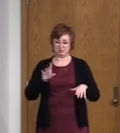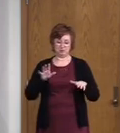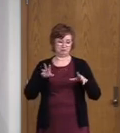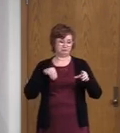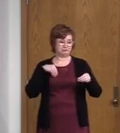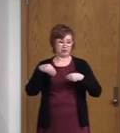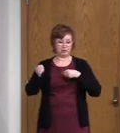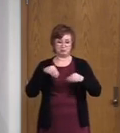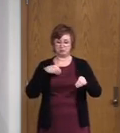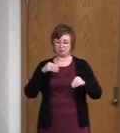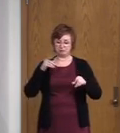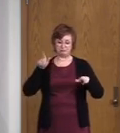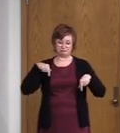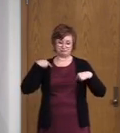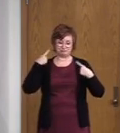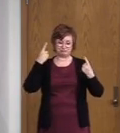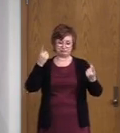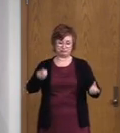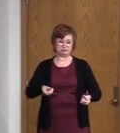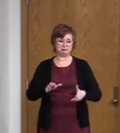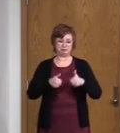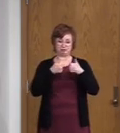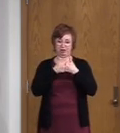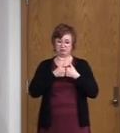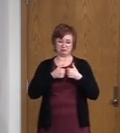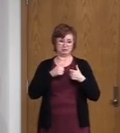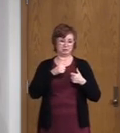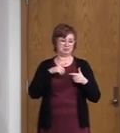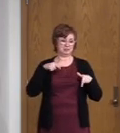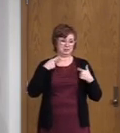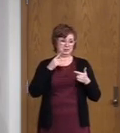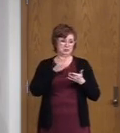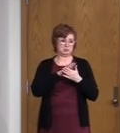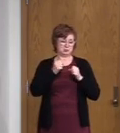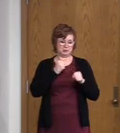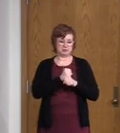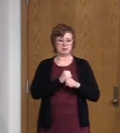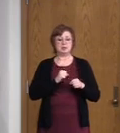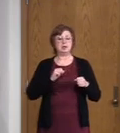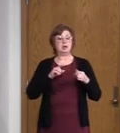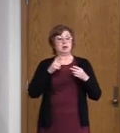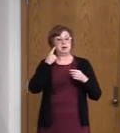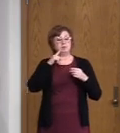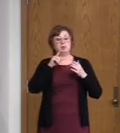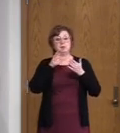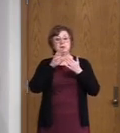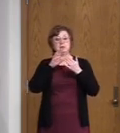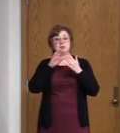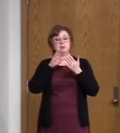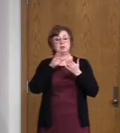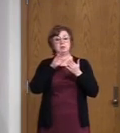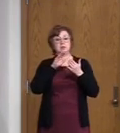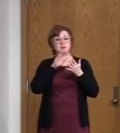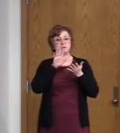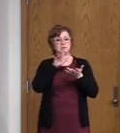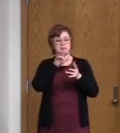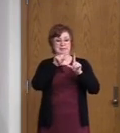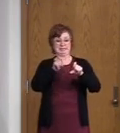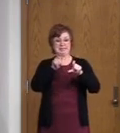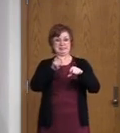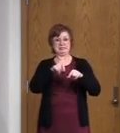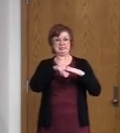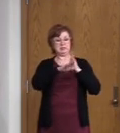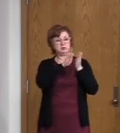as that, we're considering moving out some of our point-of-care testing to the education. We do have to have people trained to be able to